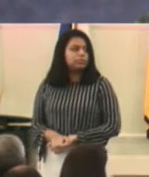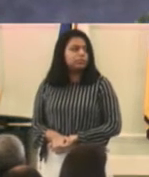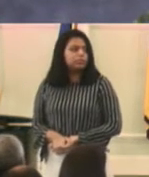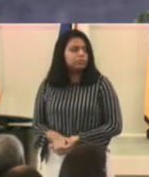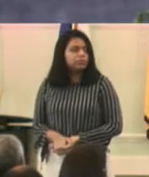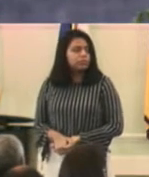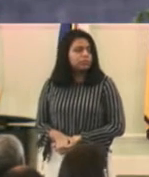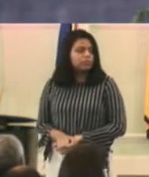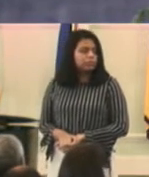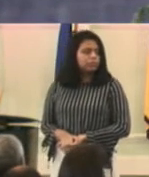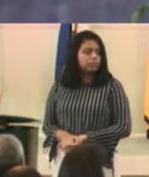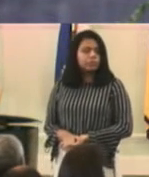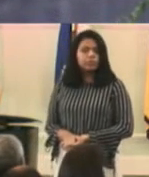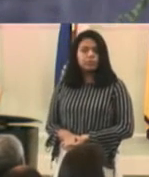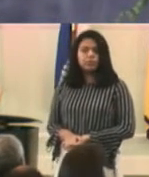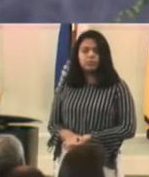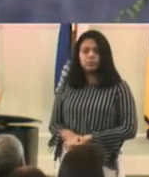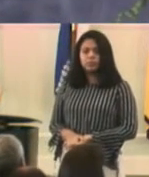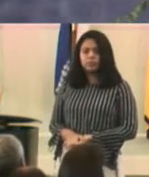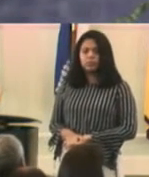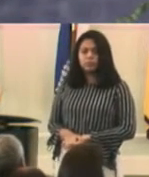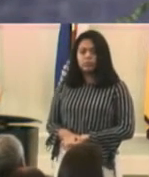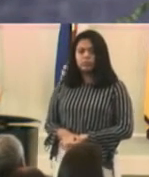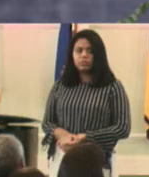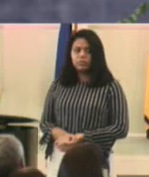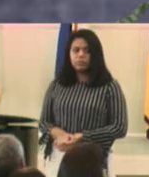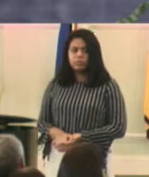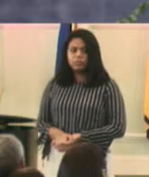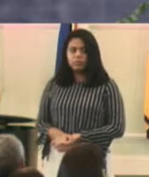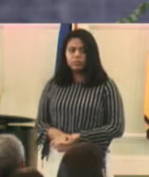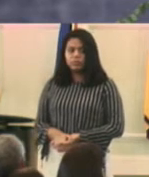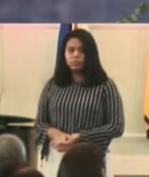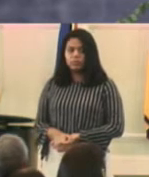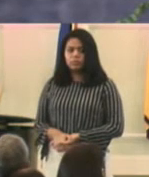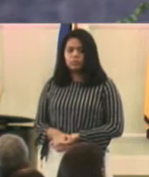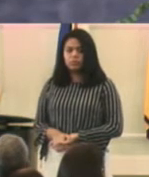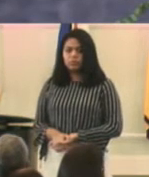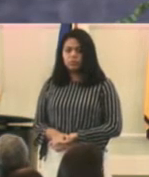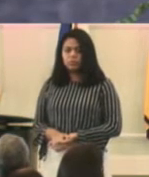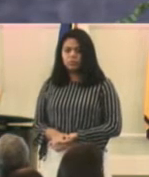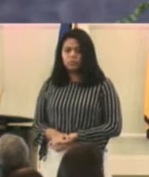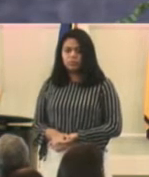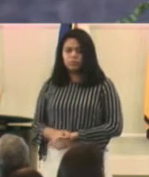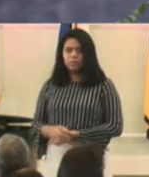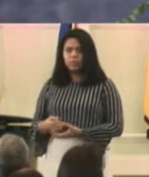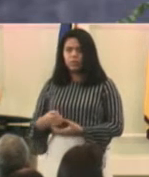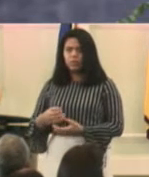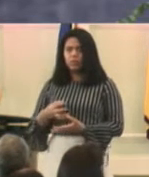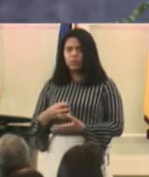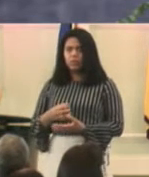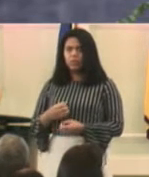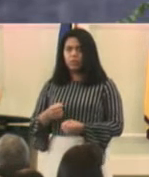Amen. Okay. Saying, Father, if thou be willing, remove this cup from me.